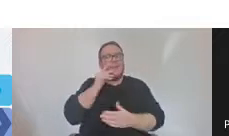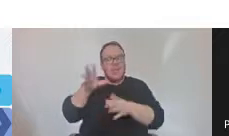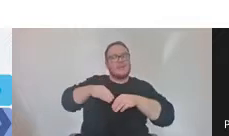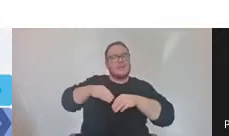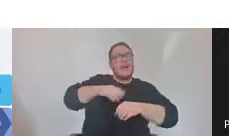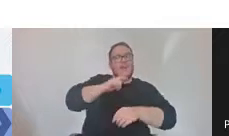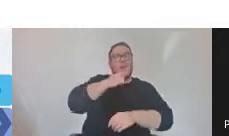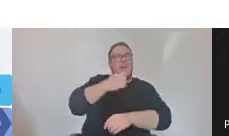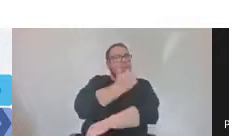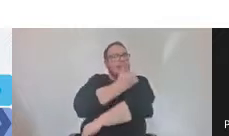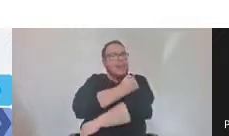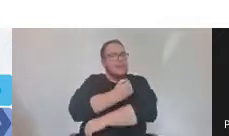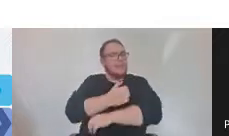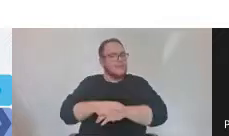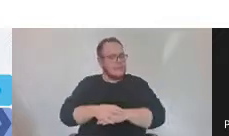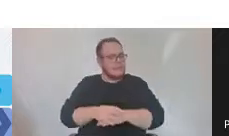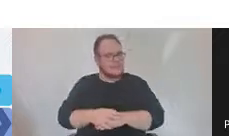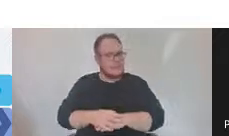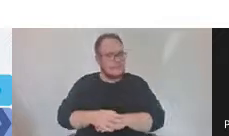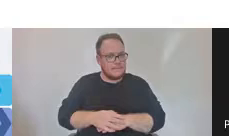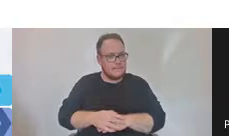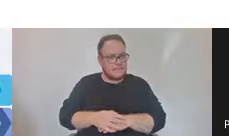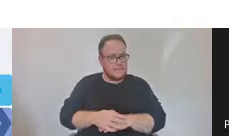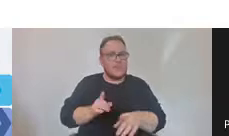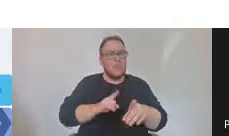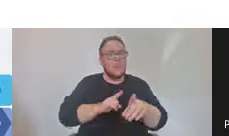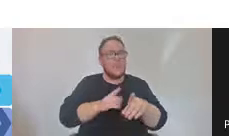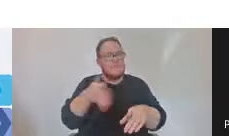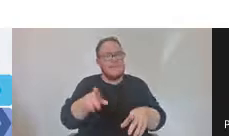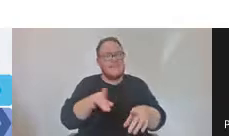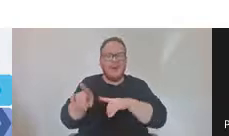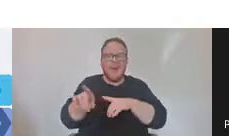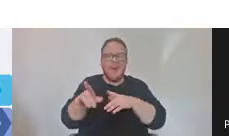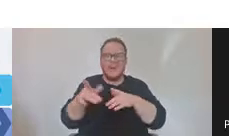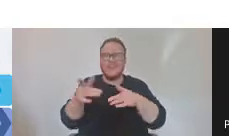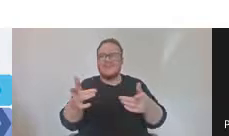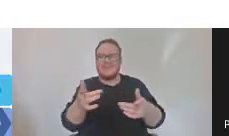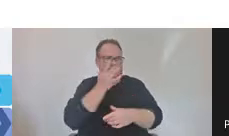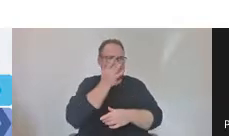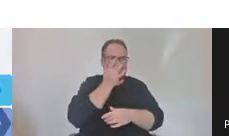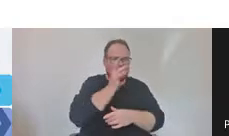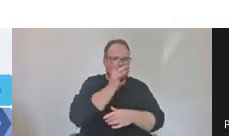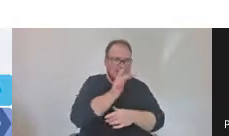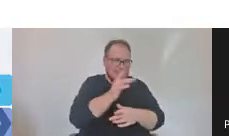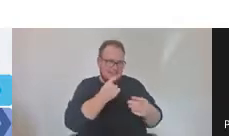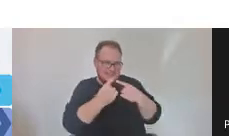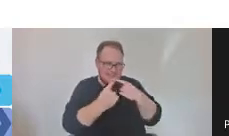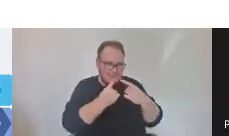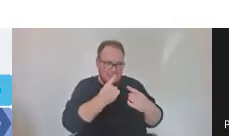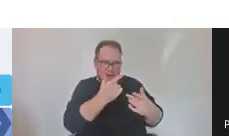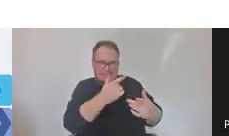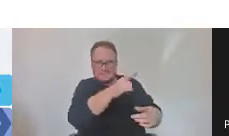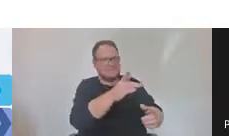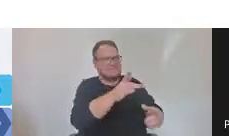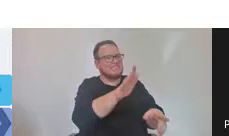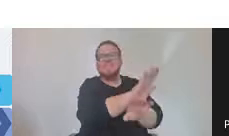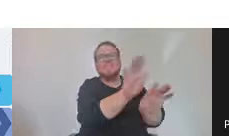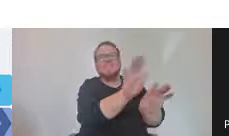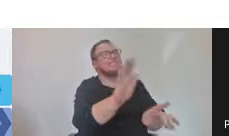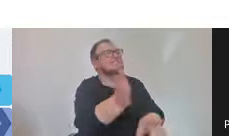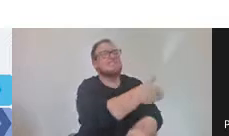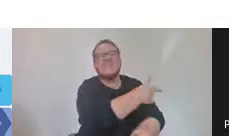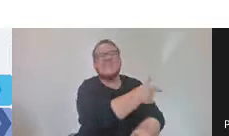cohorts, trying to myth bust, trying to answer people's individual questions. We've used all of